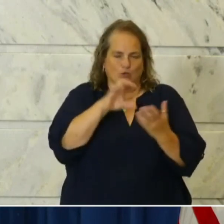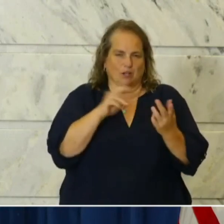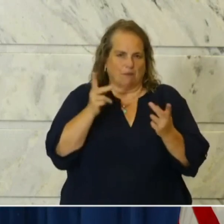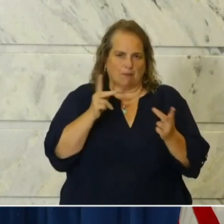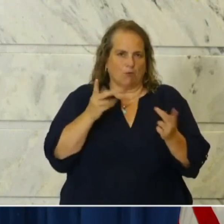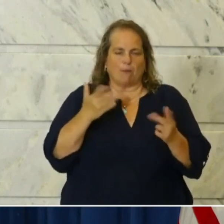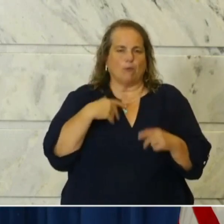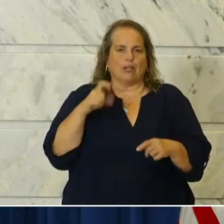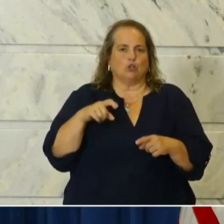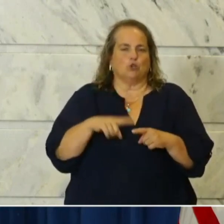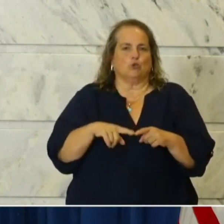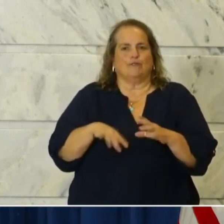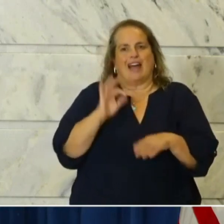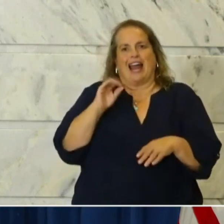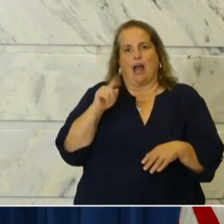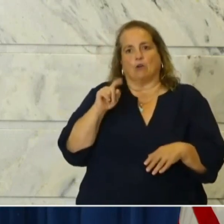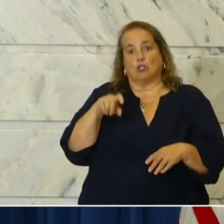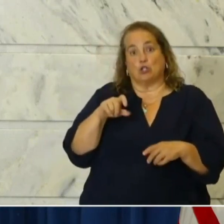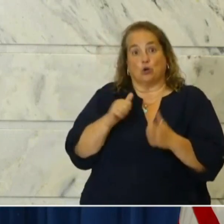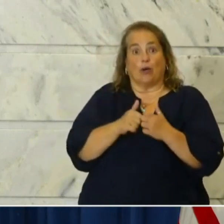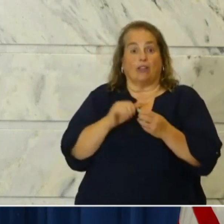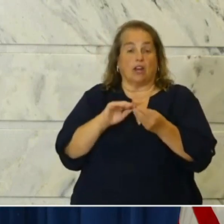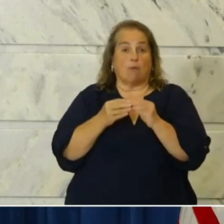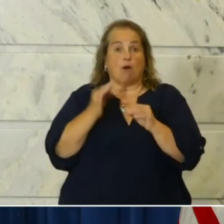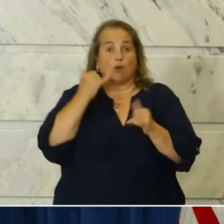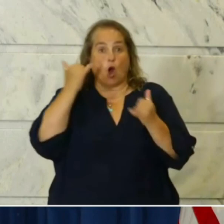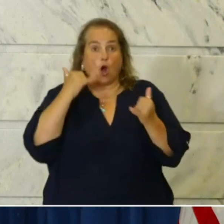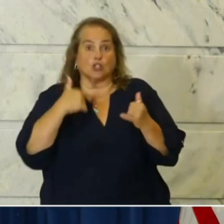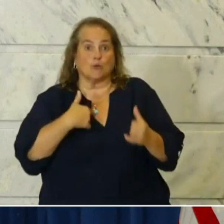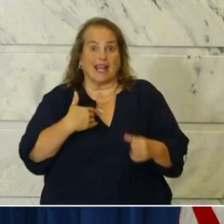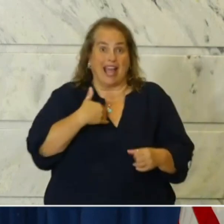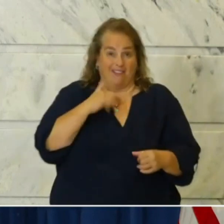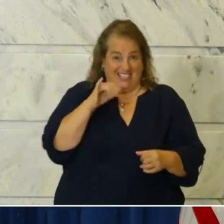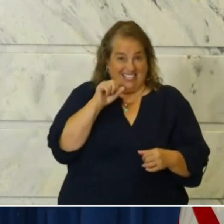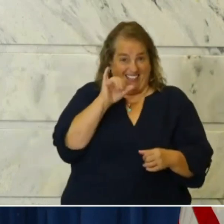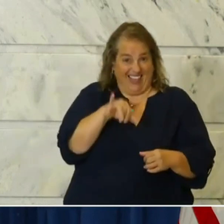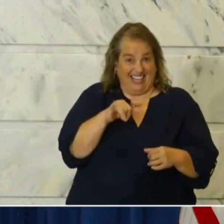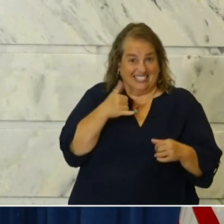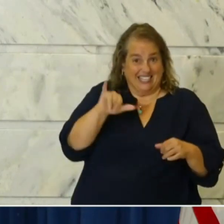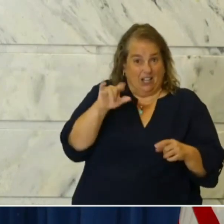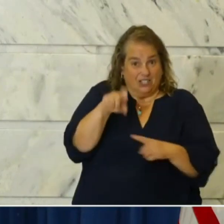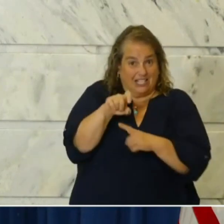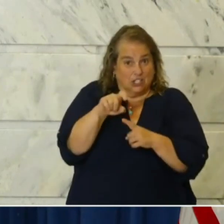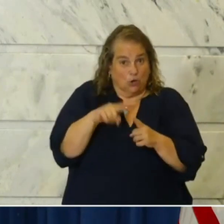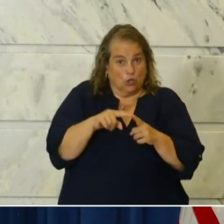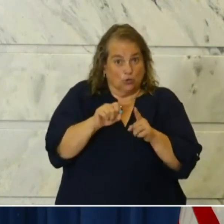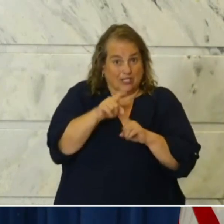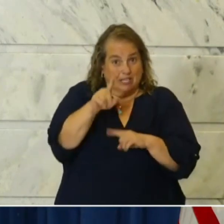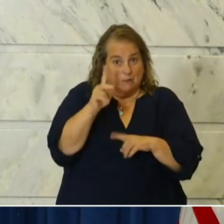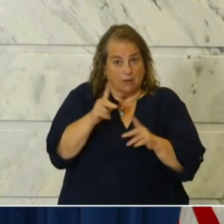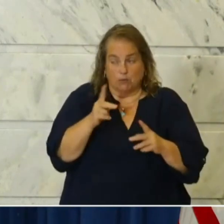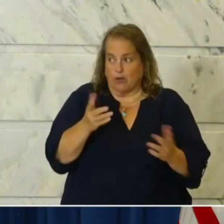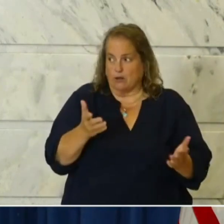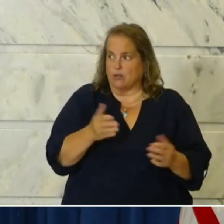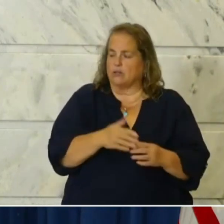question whether or not, with the amount of calls that we have out there, that those are necessary. Tell me the second part again. The second part is